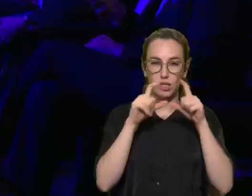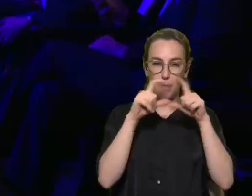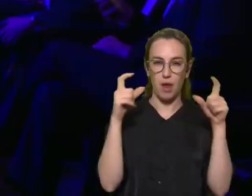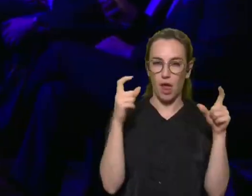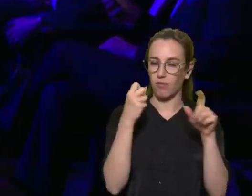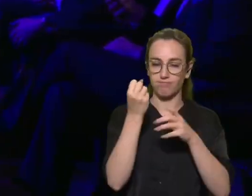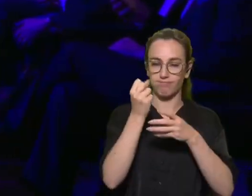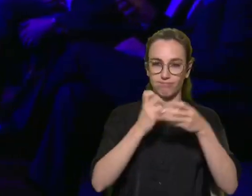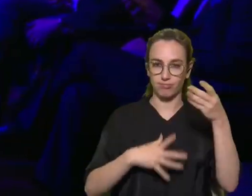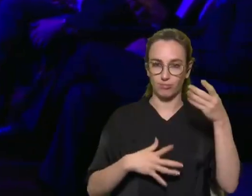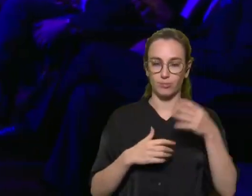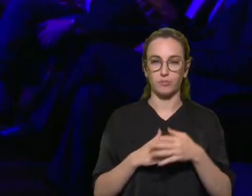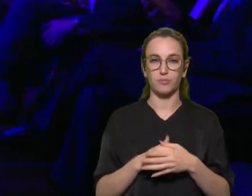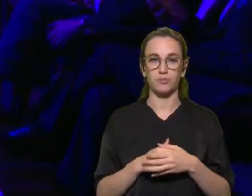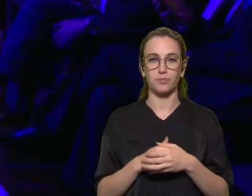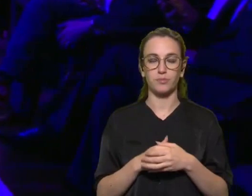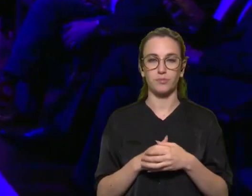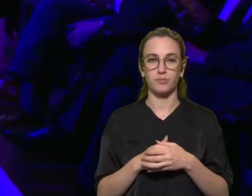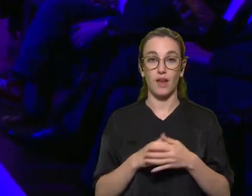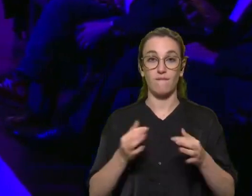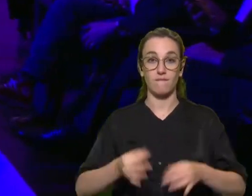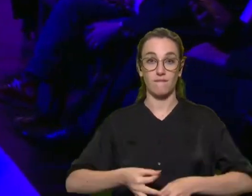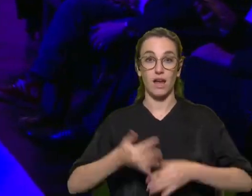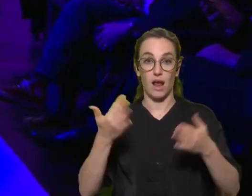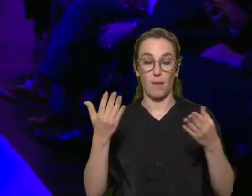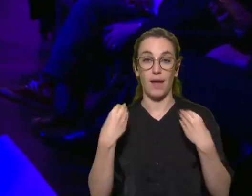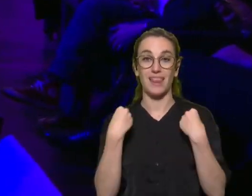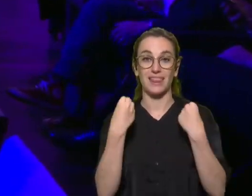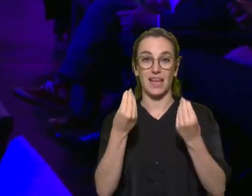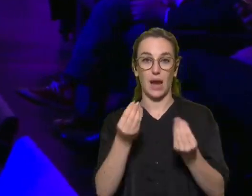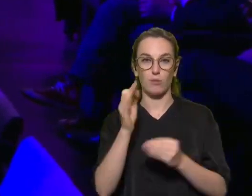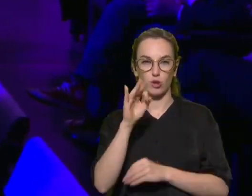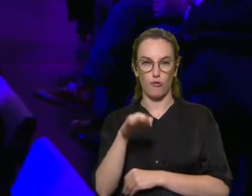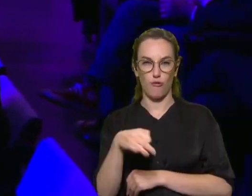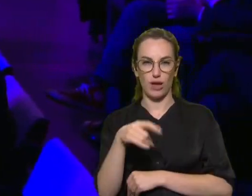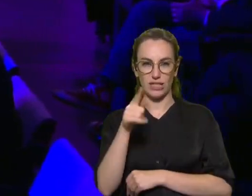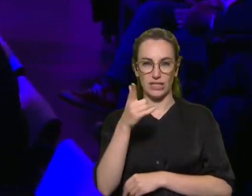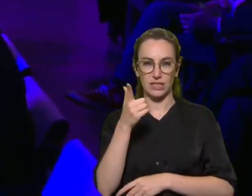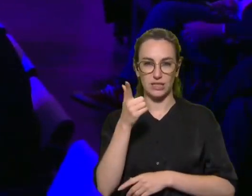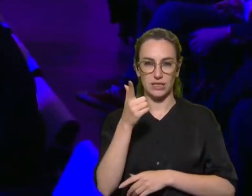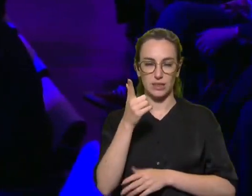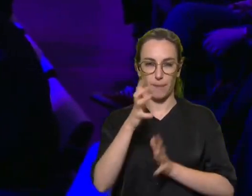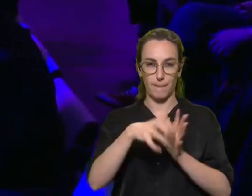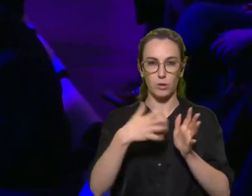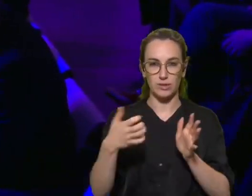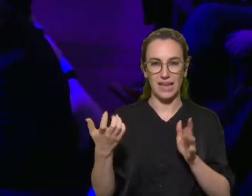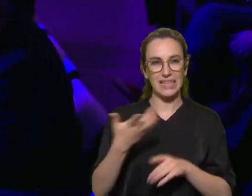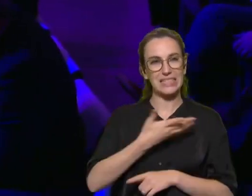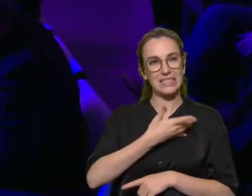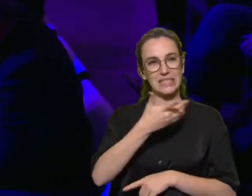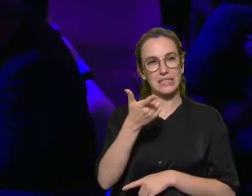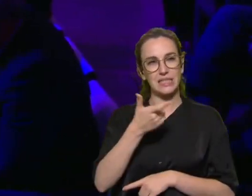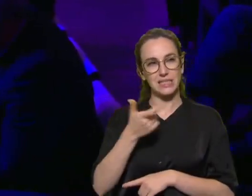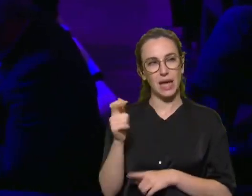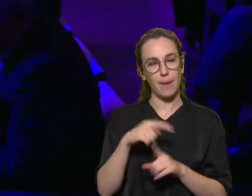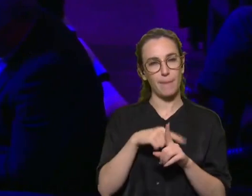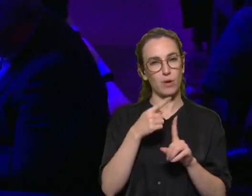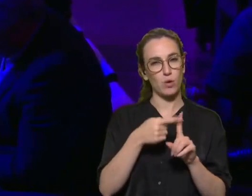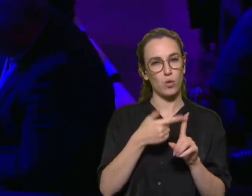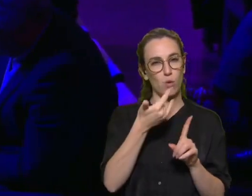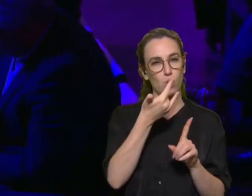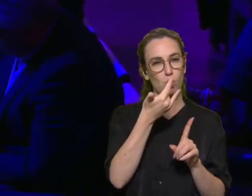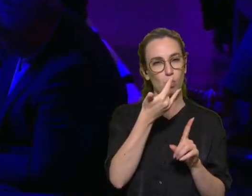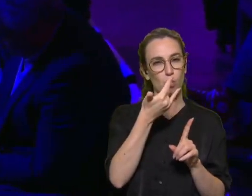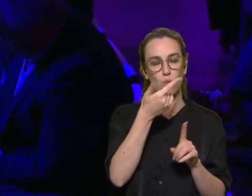business associations, etc. And finally, at the end of this process in December